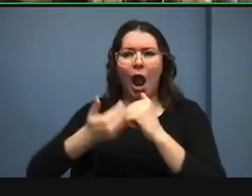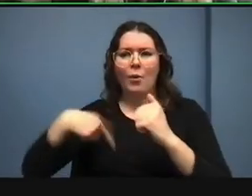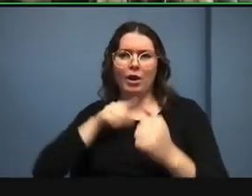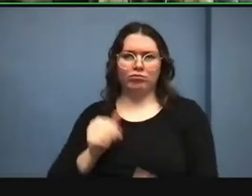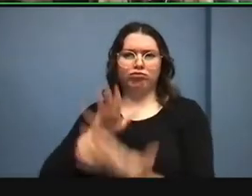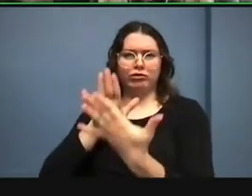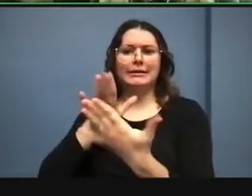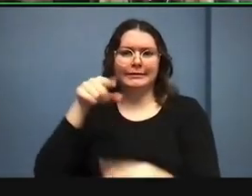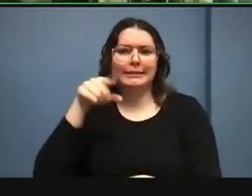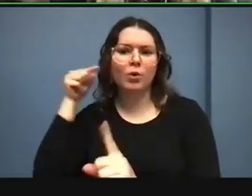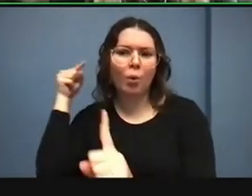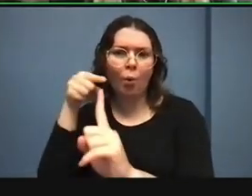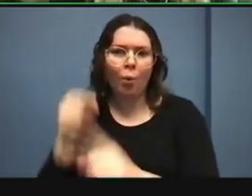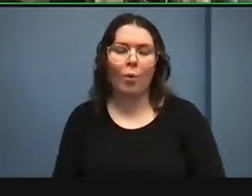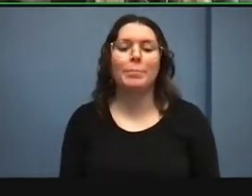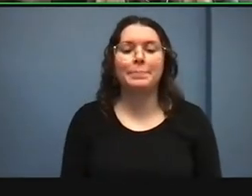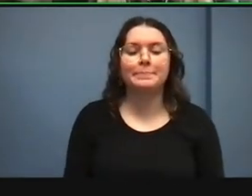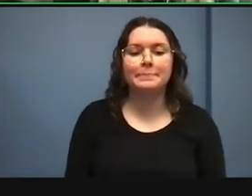goal.